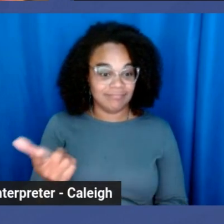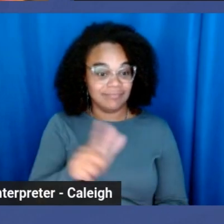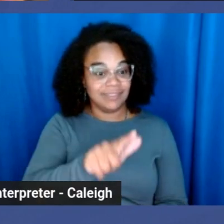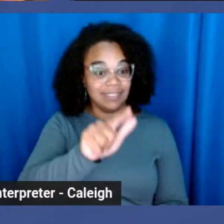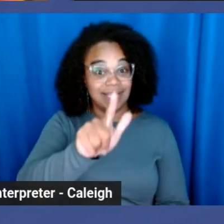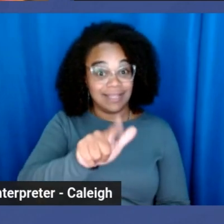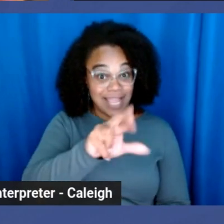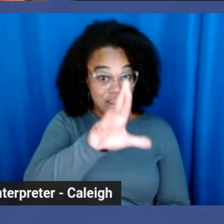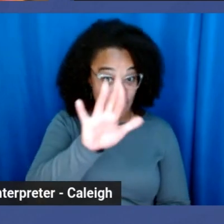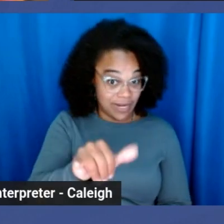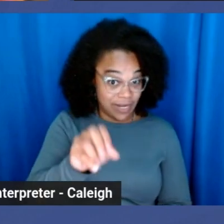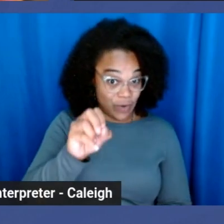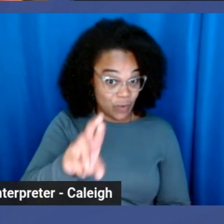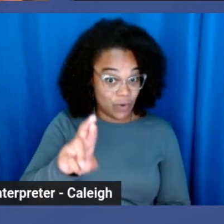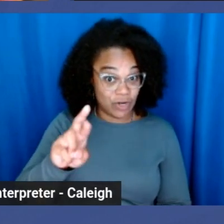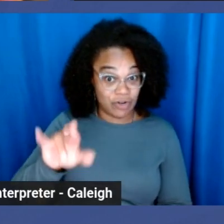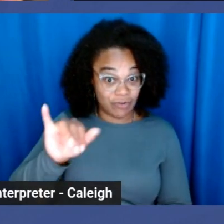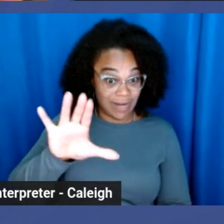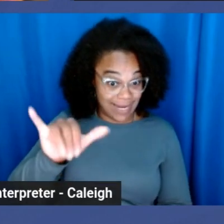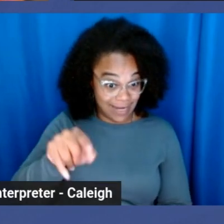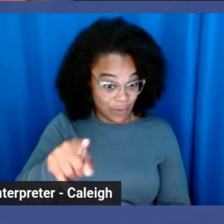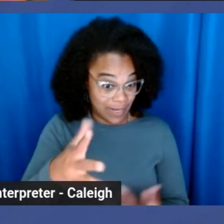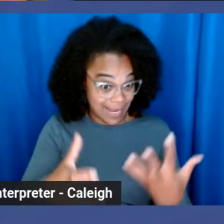or Ricky, anything you wanted to add?